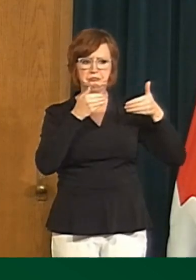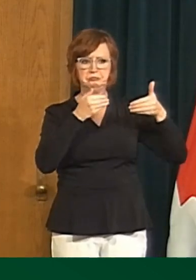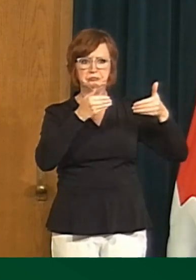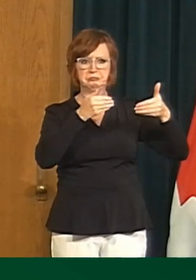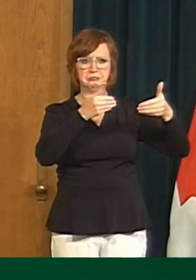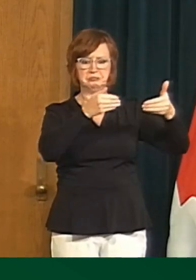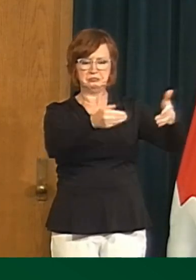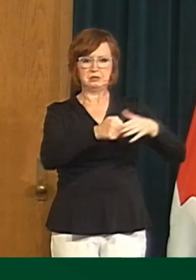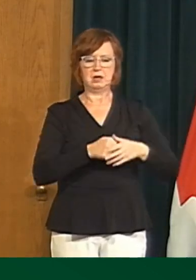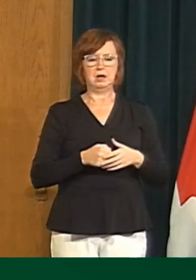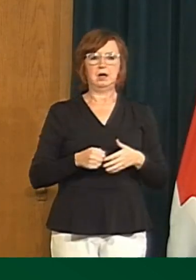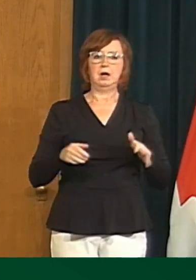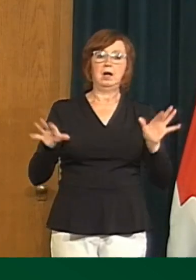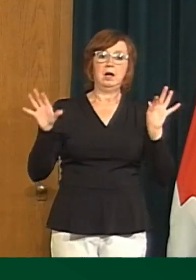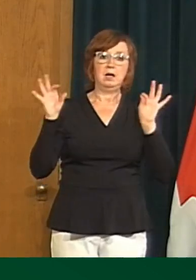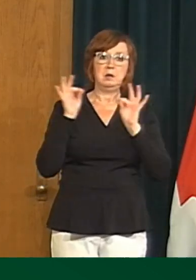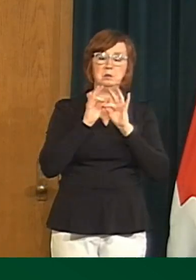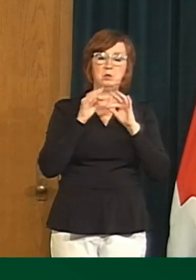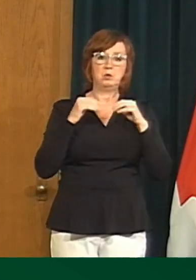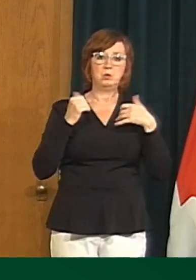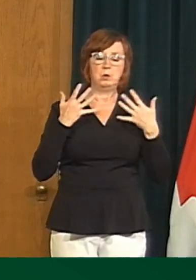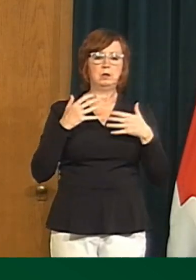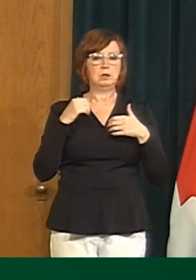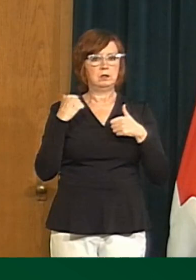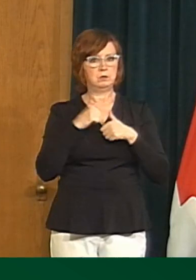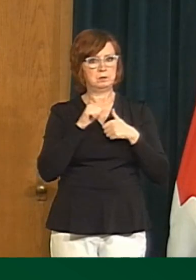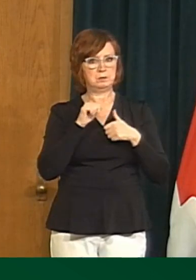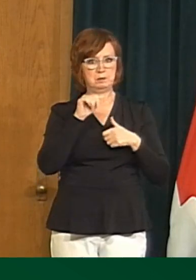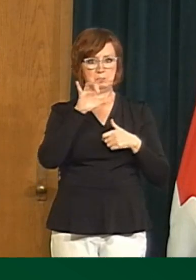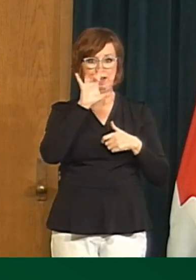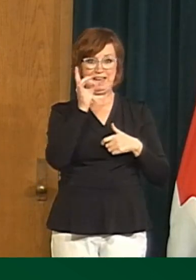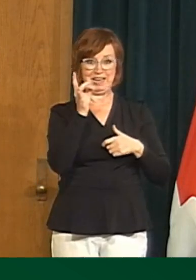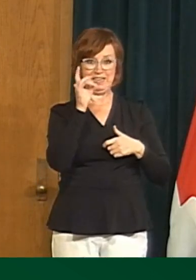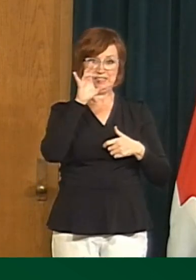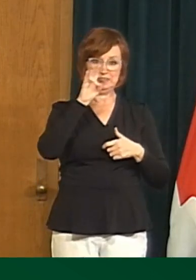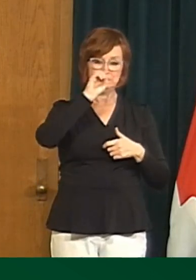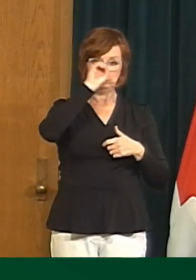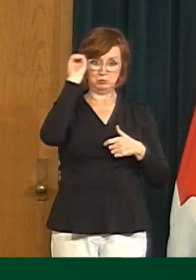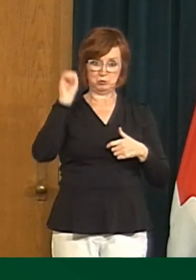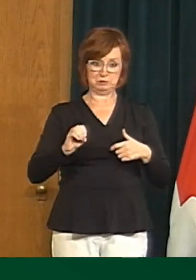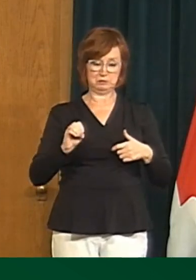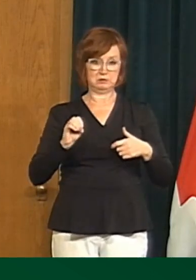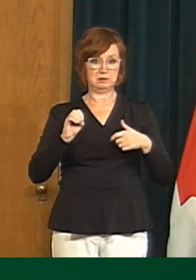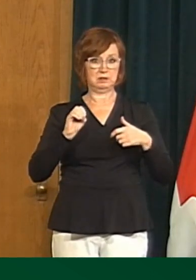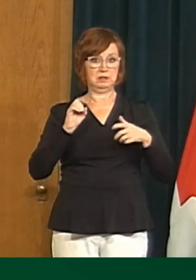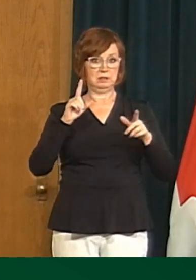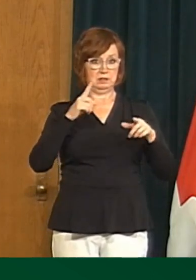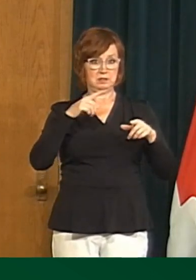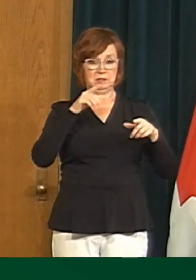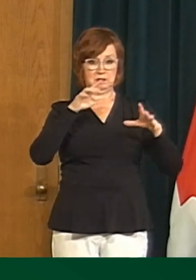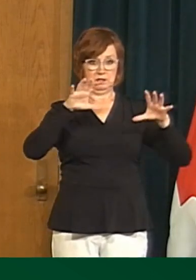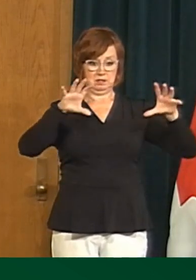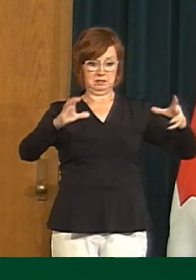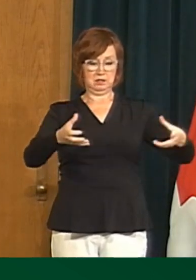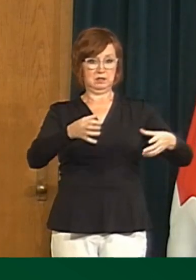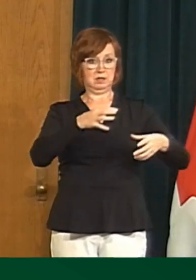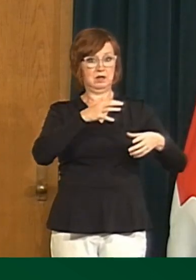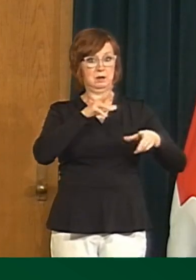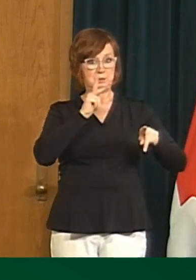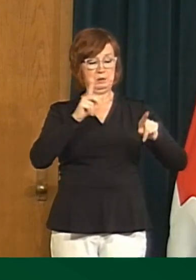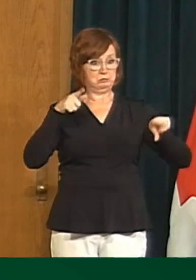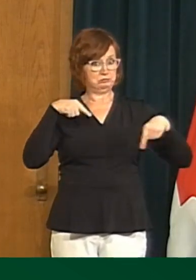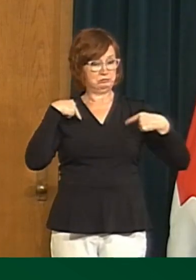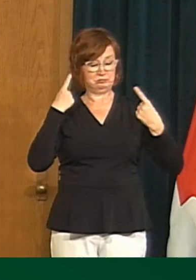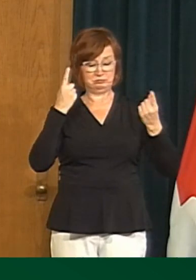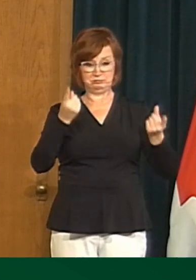of weeks that throughout this pandemic, 87% of the people that are working in this province have continued to work